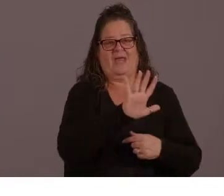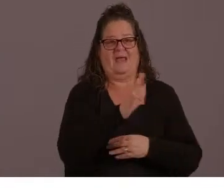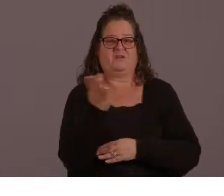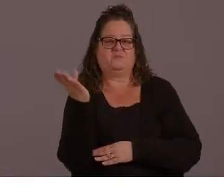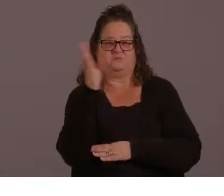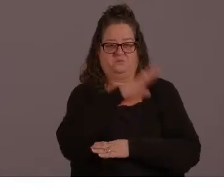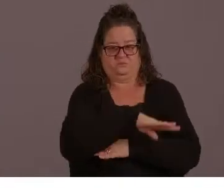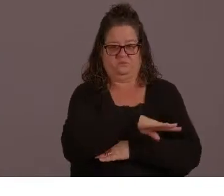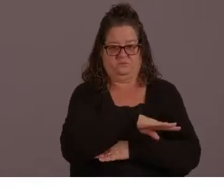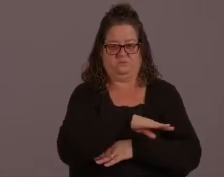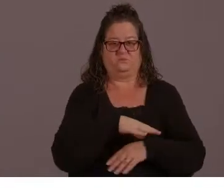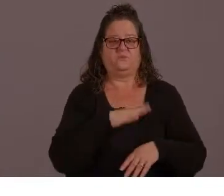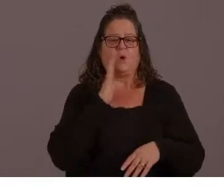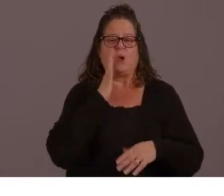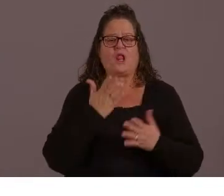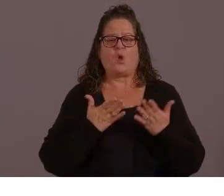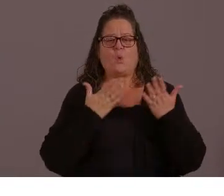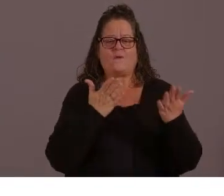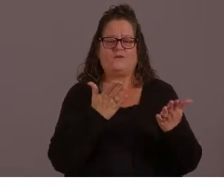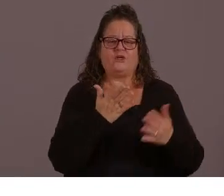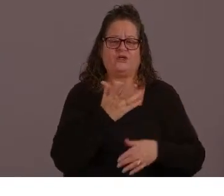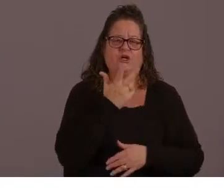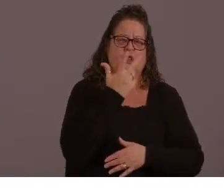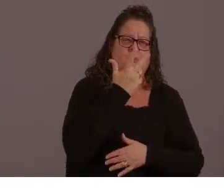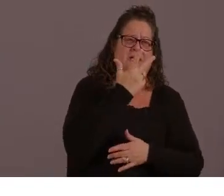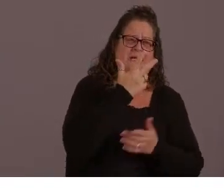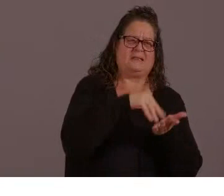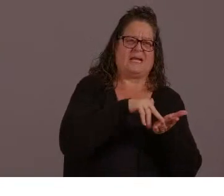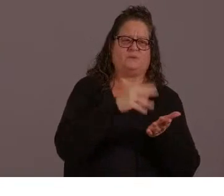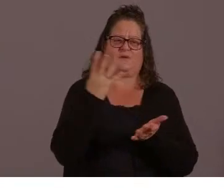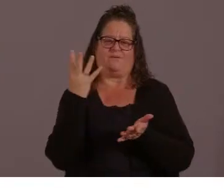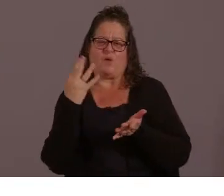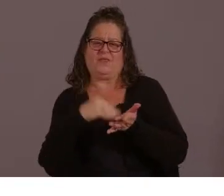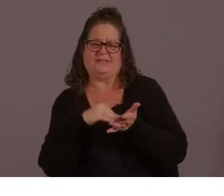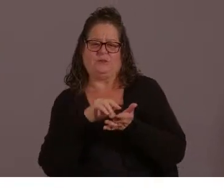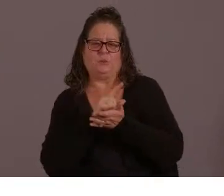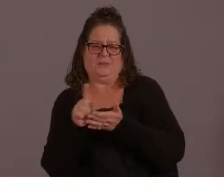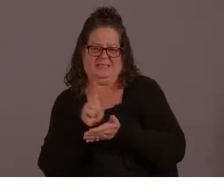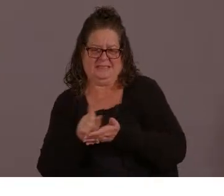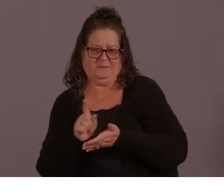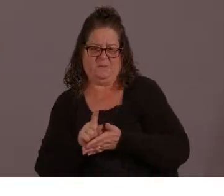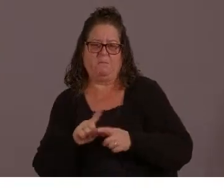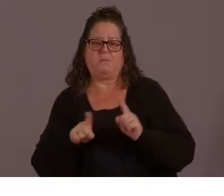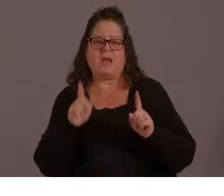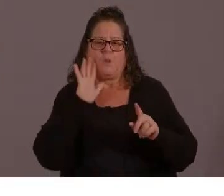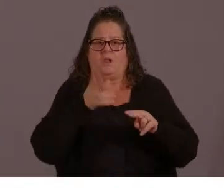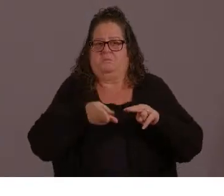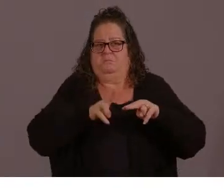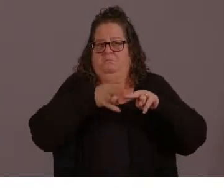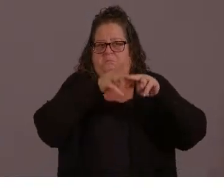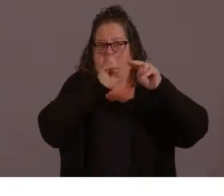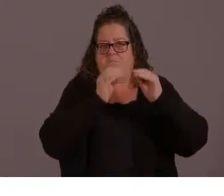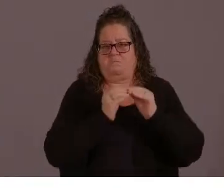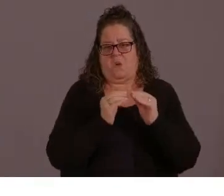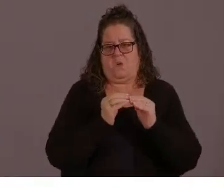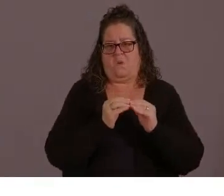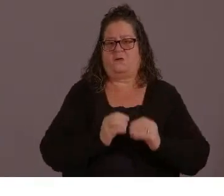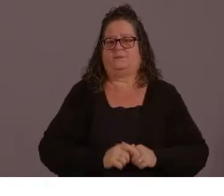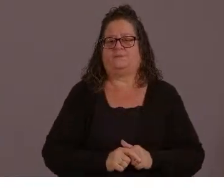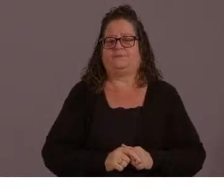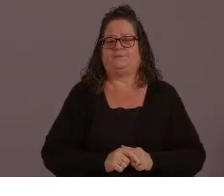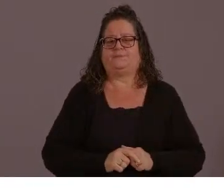per week initially. It does have the capacity for a significant amount of vaccine and the ability to